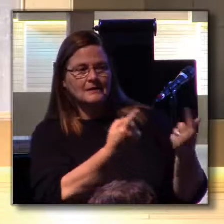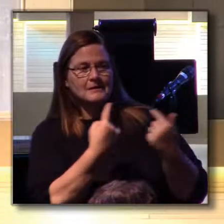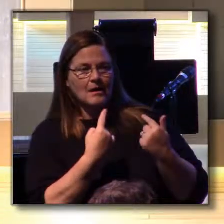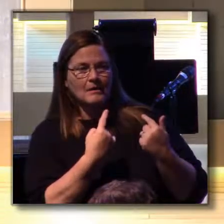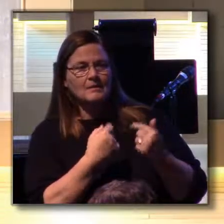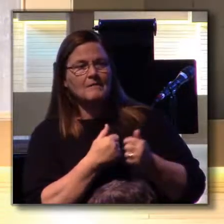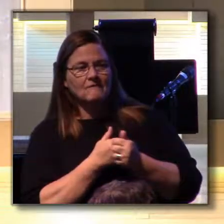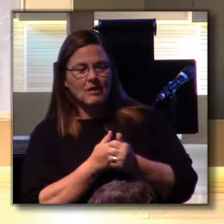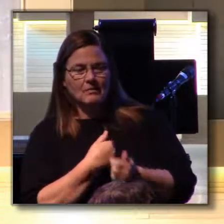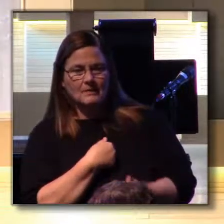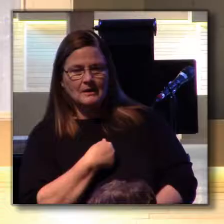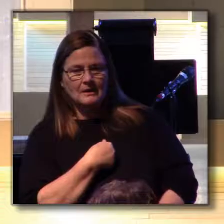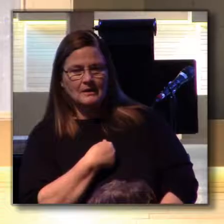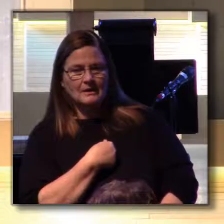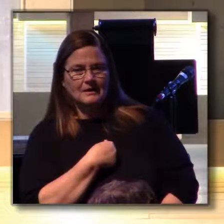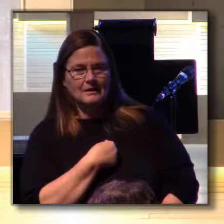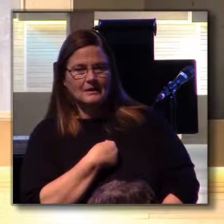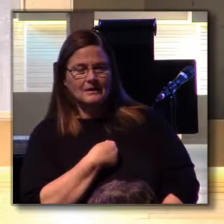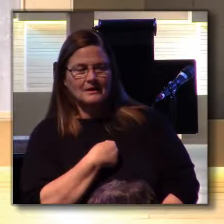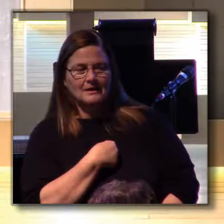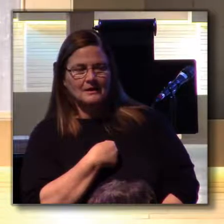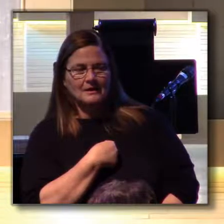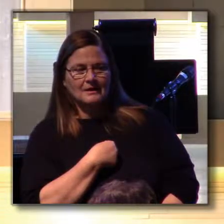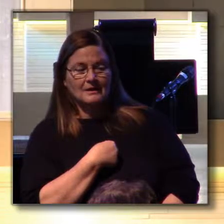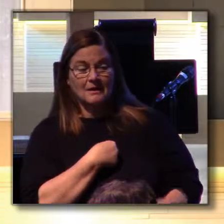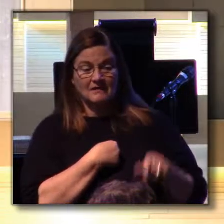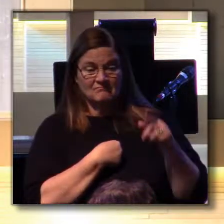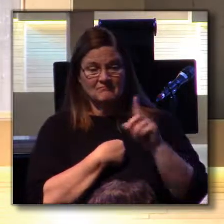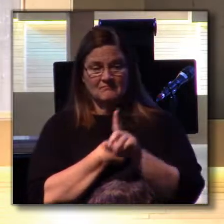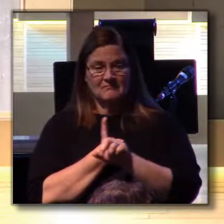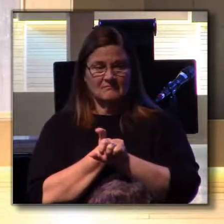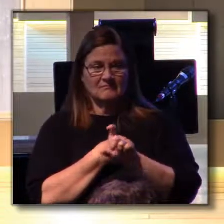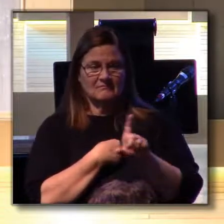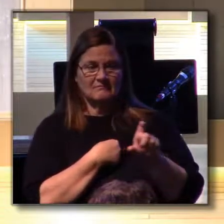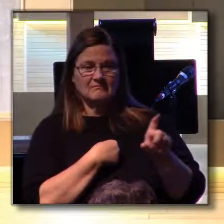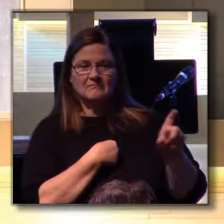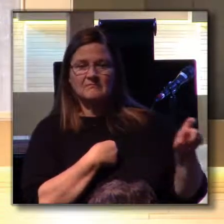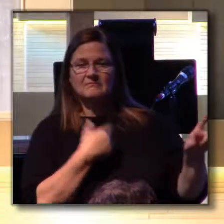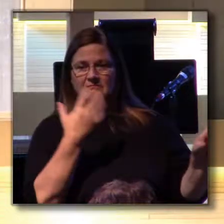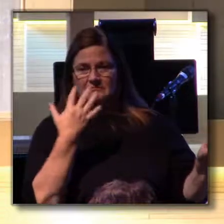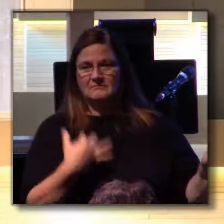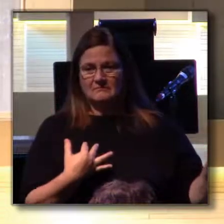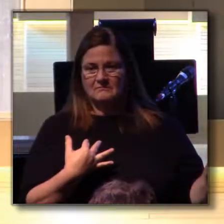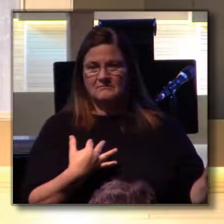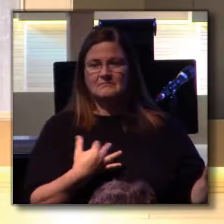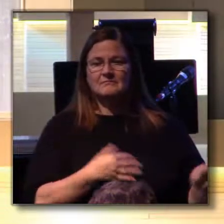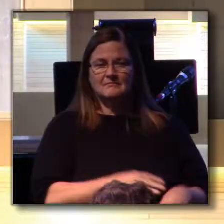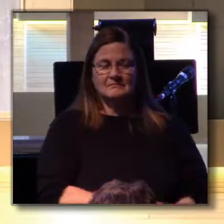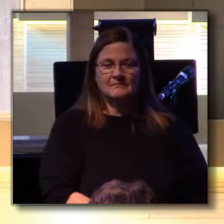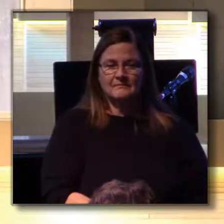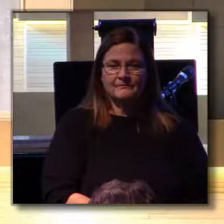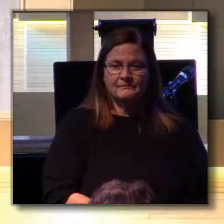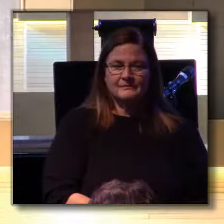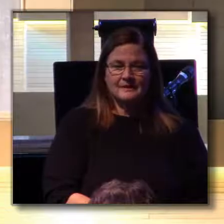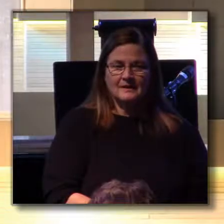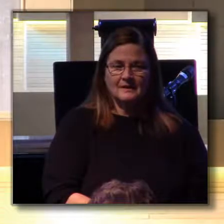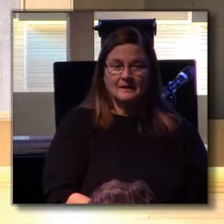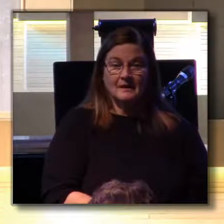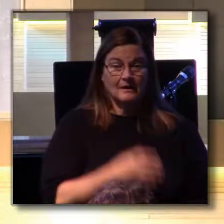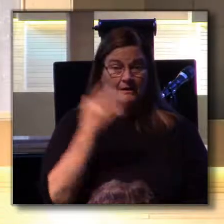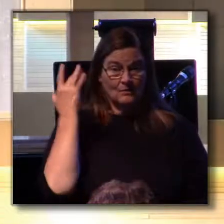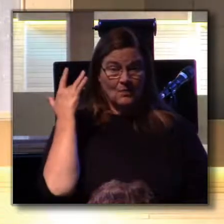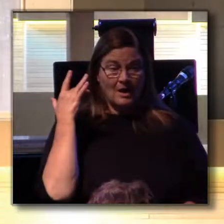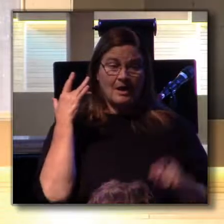me." And he goes away sad, and Mark tells us why. For he was one who